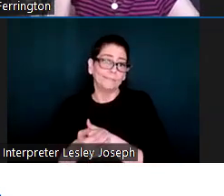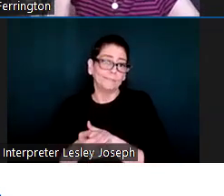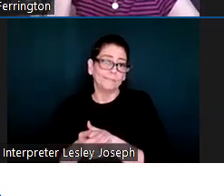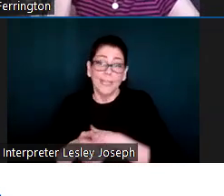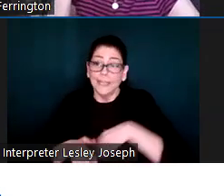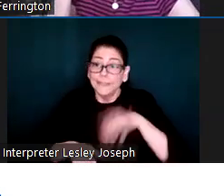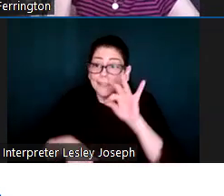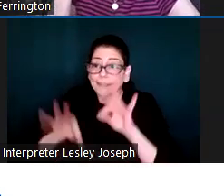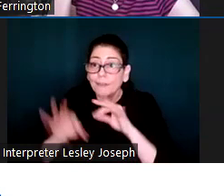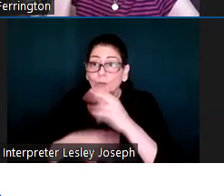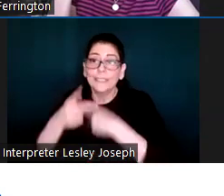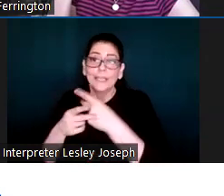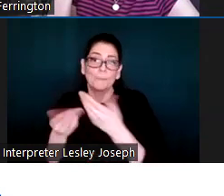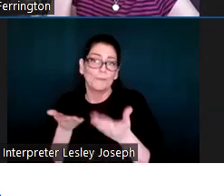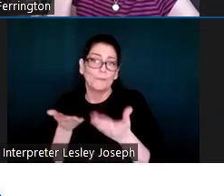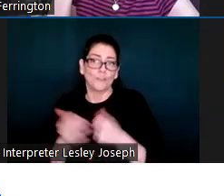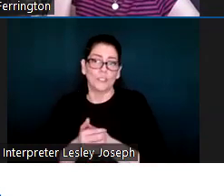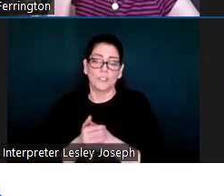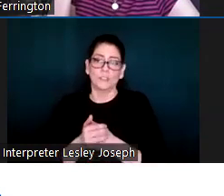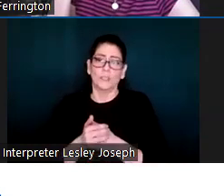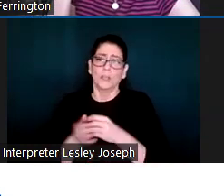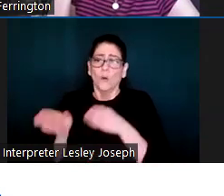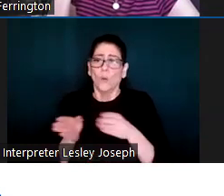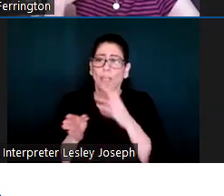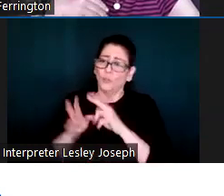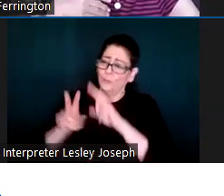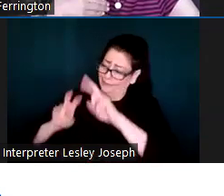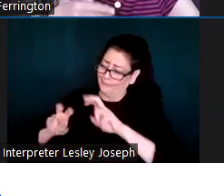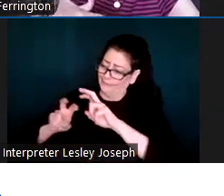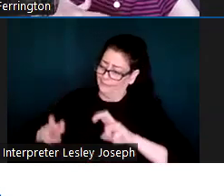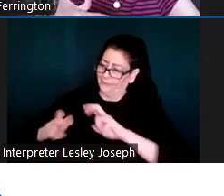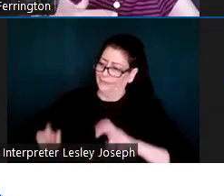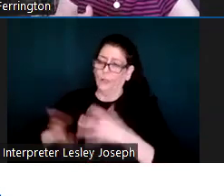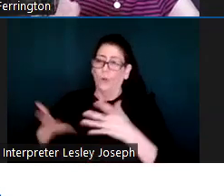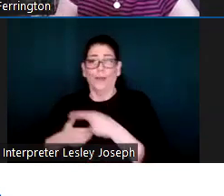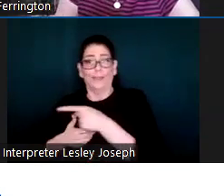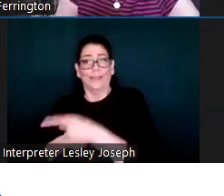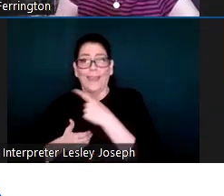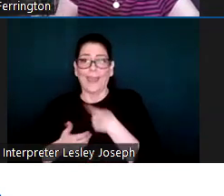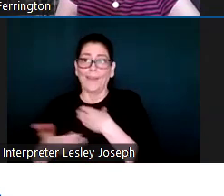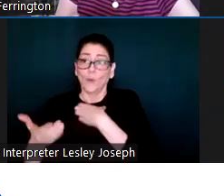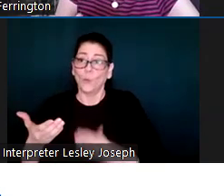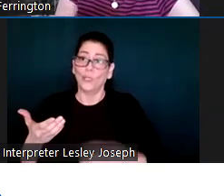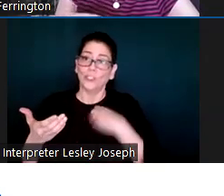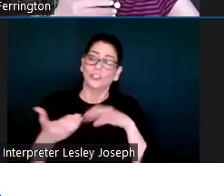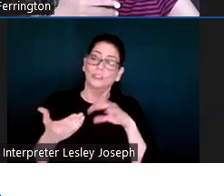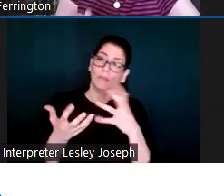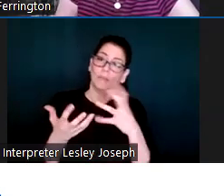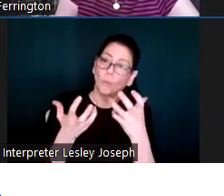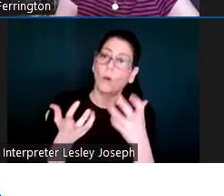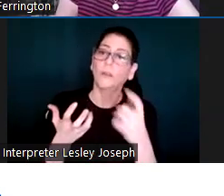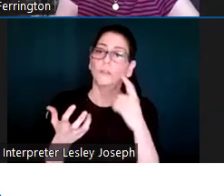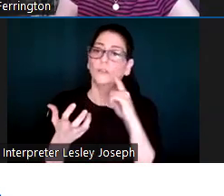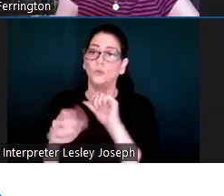services, ways to really look at what the person has as a wish and a value related to work going forward after a